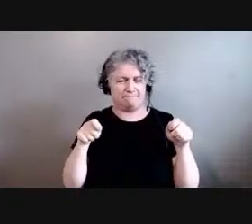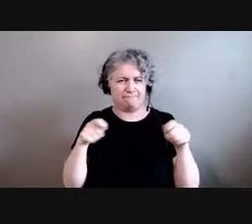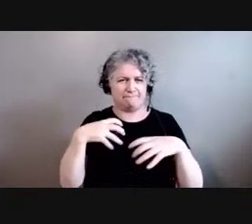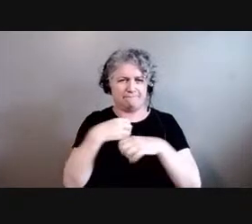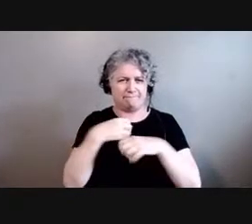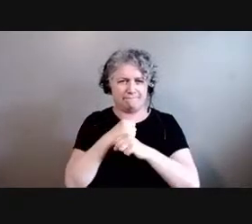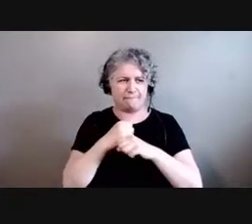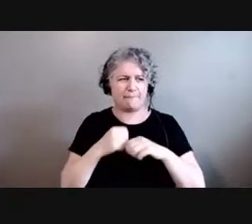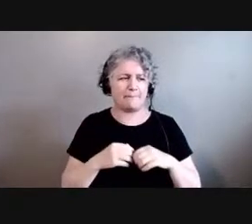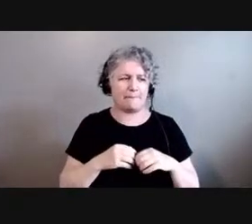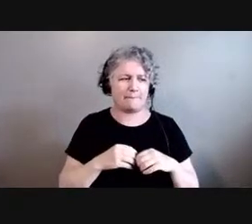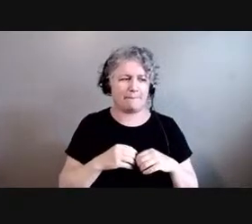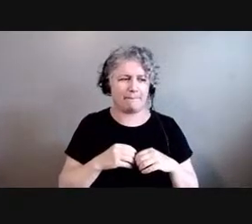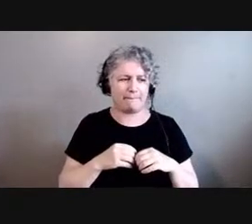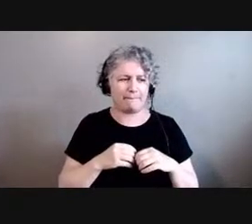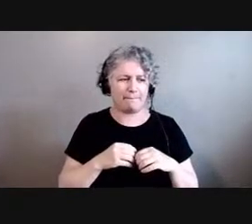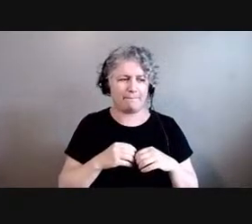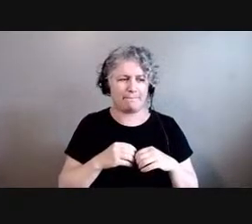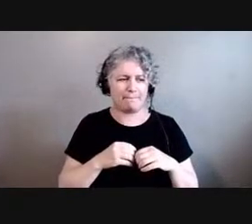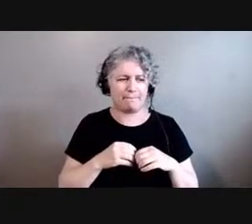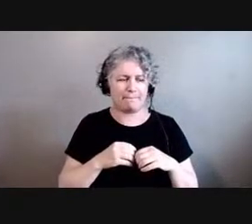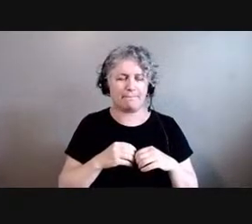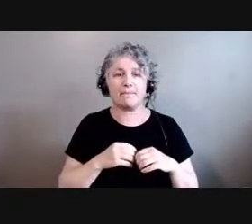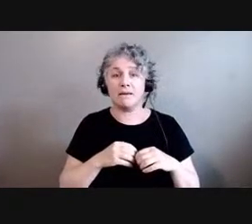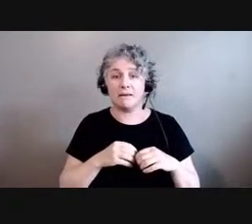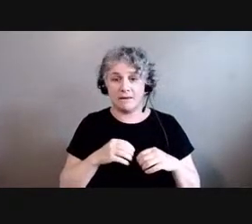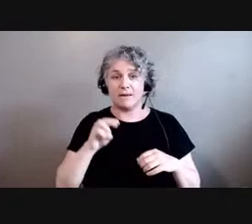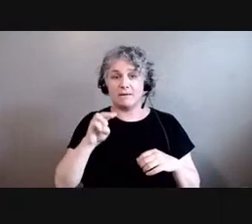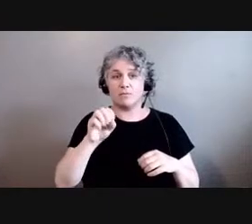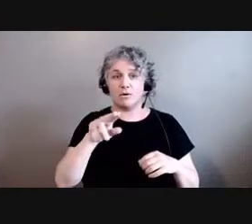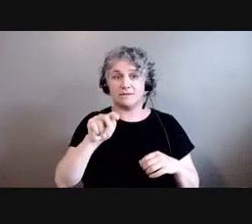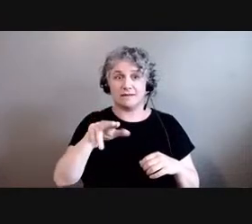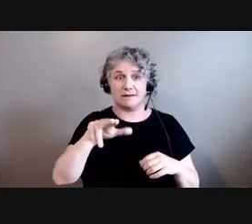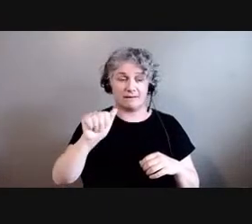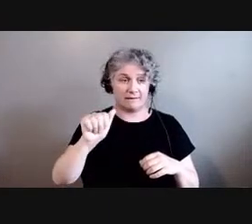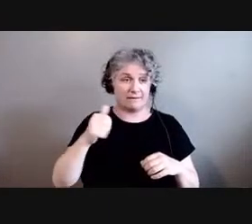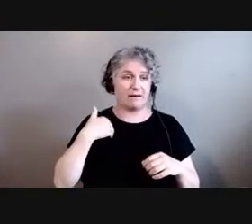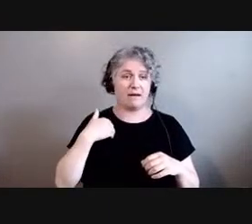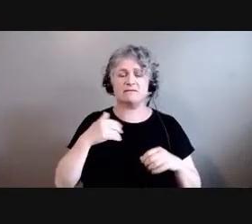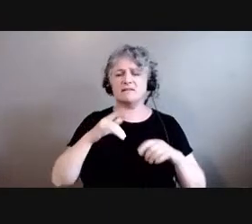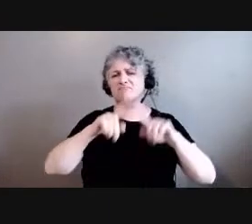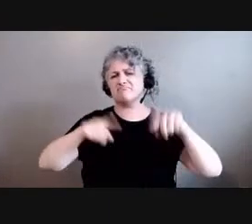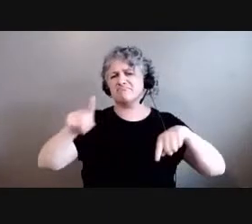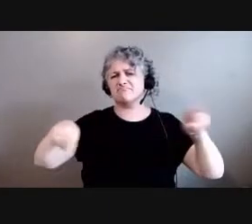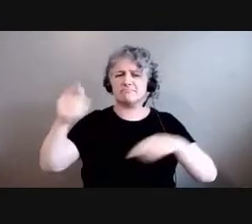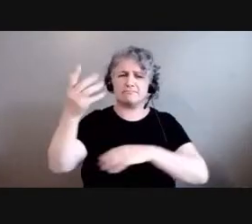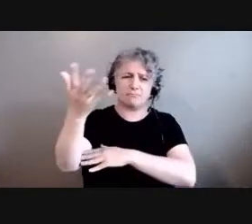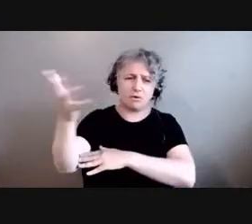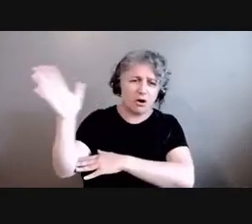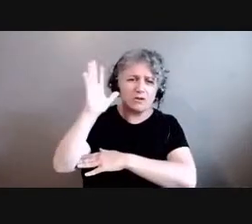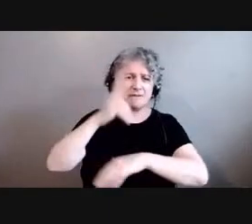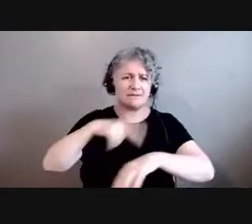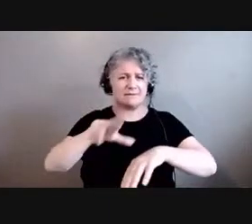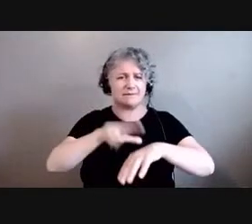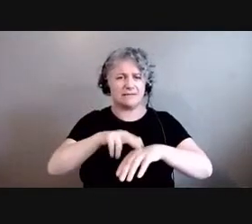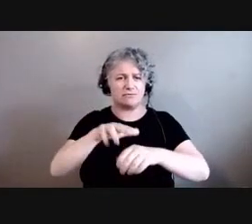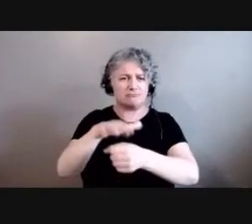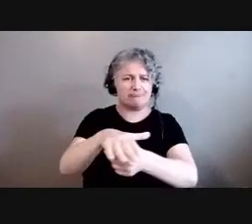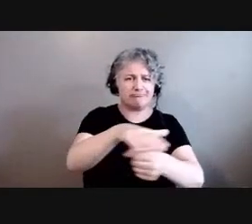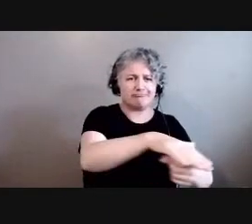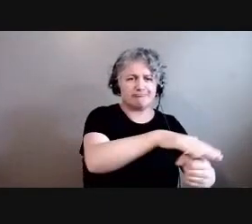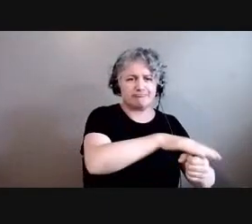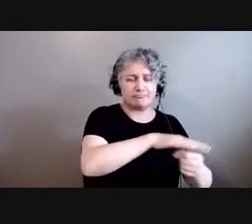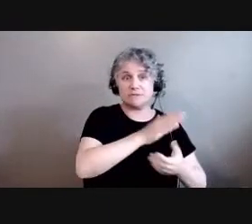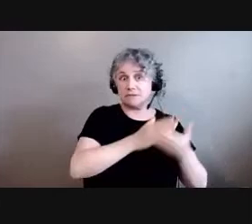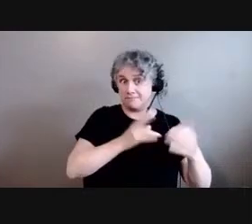So in Montana, we have a variety of different parks and nature areas. Some of these are